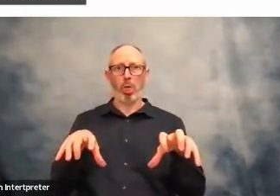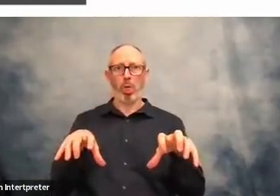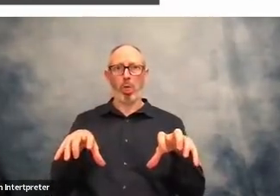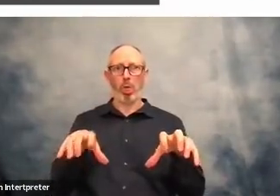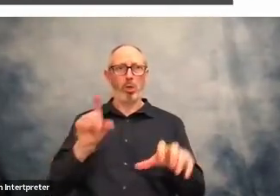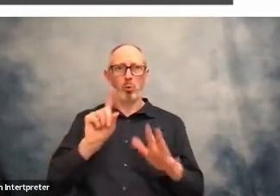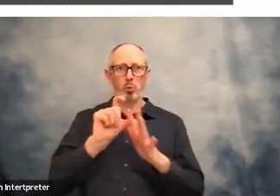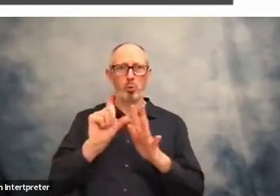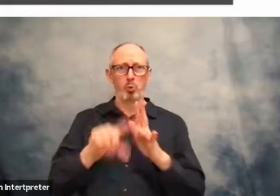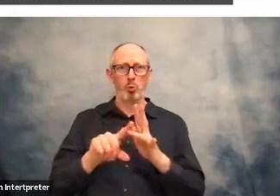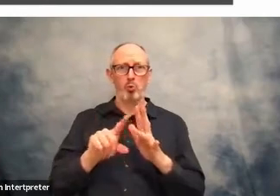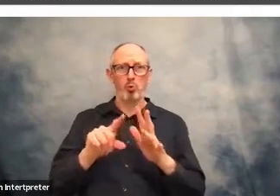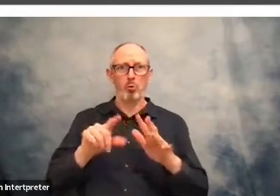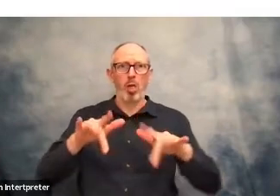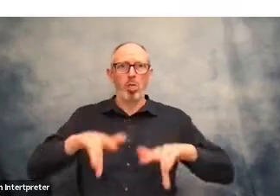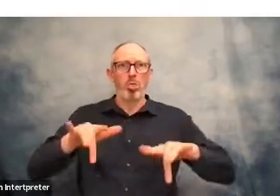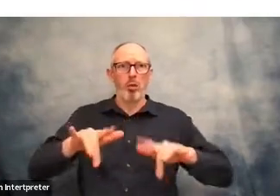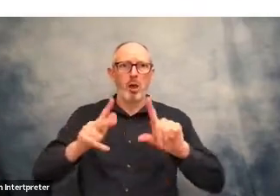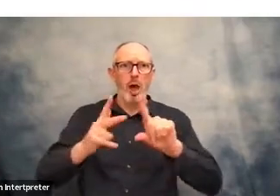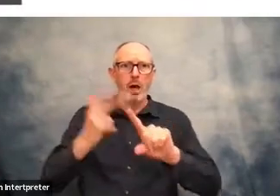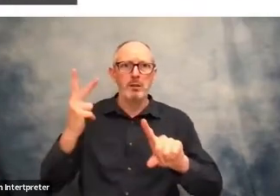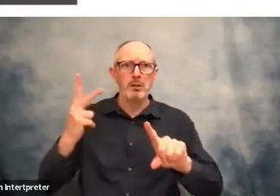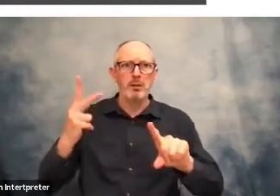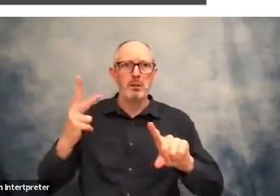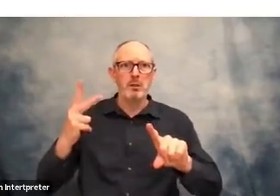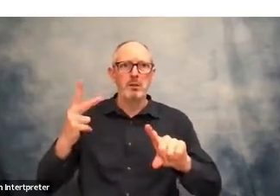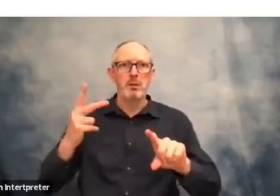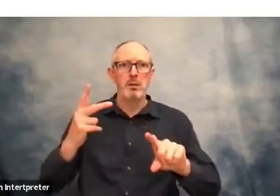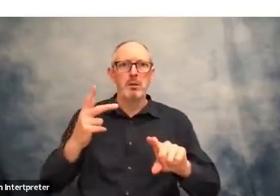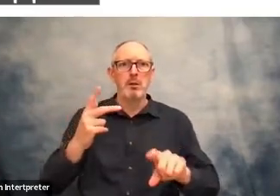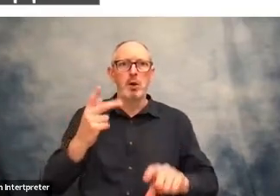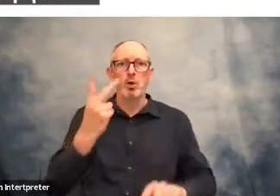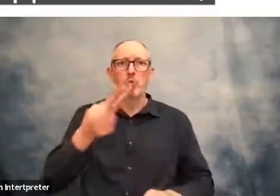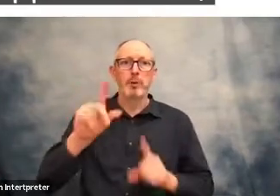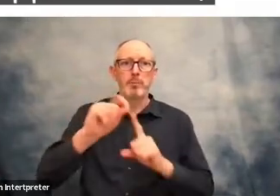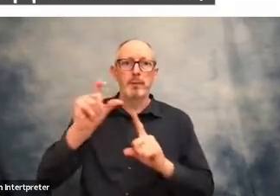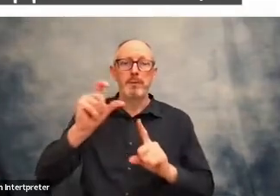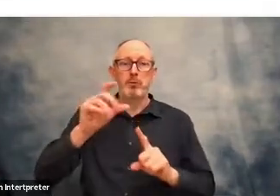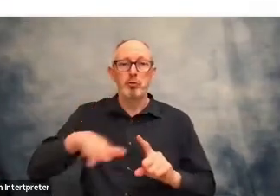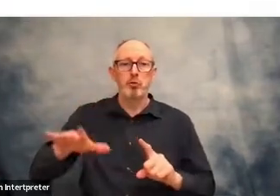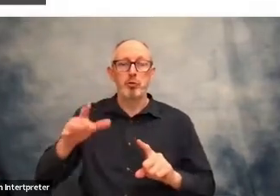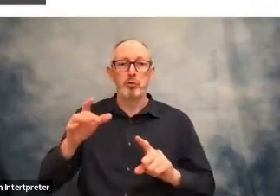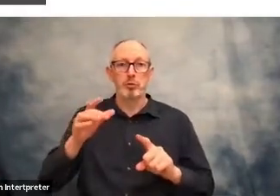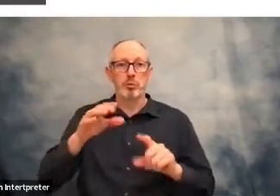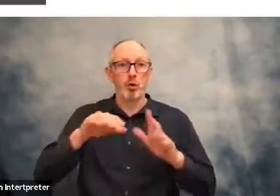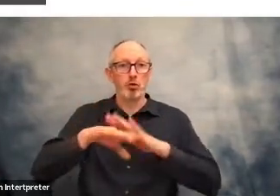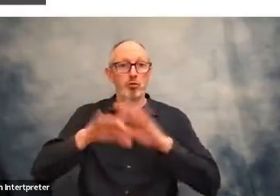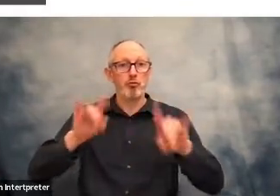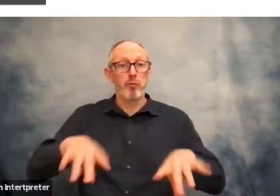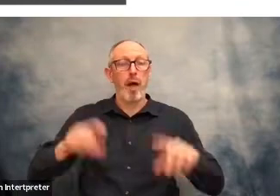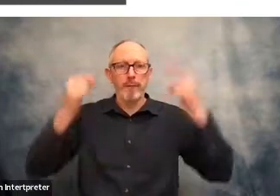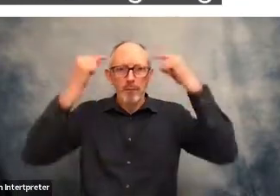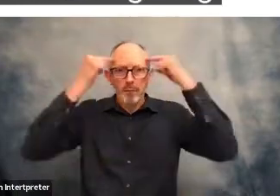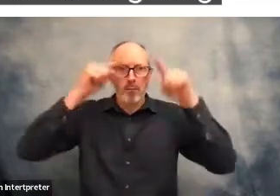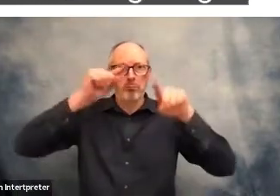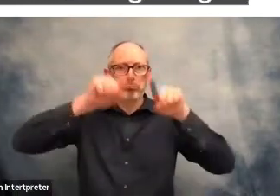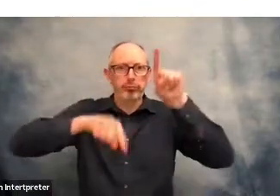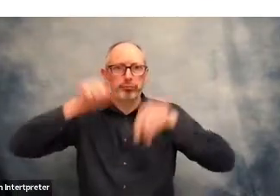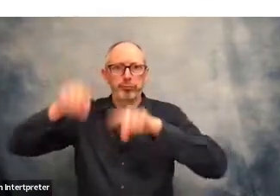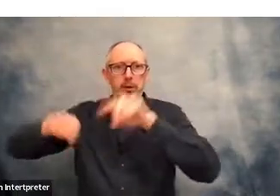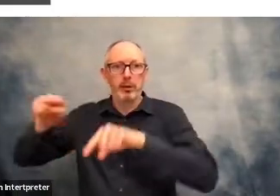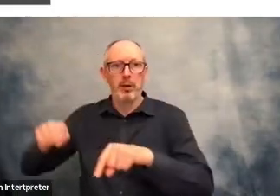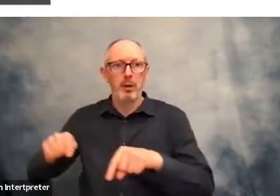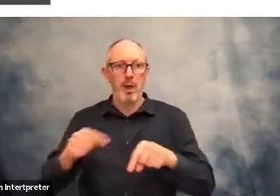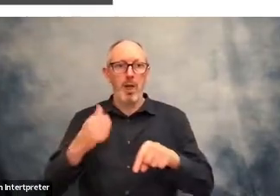it's not even 8 a.m. 1 in 5 Aussie kids are neurodivergent. When support arrives, it arrives fragmented, each giving a